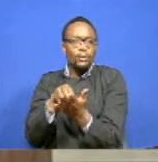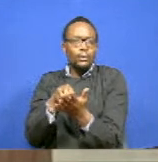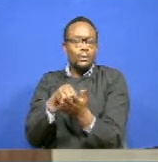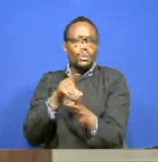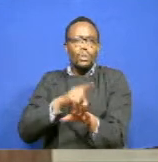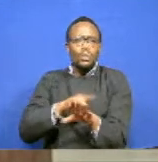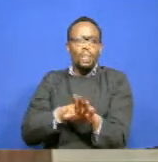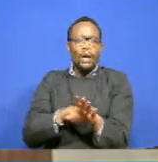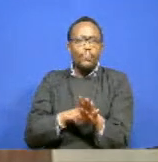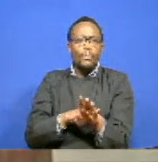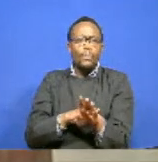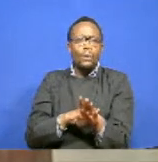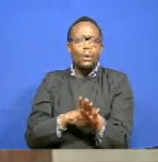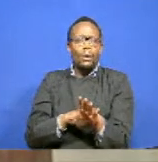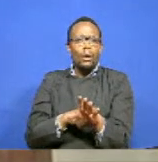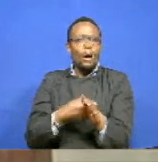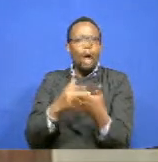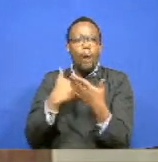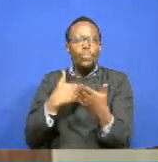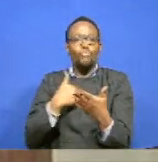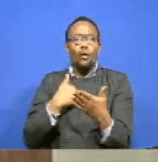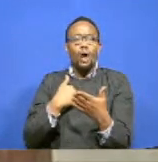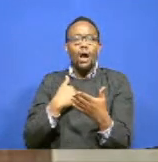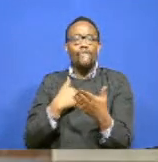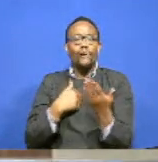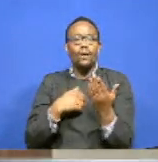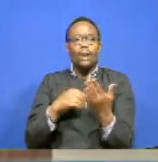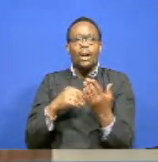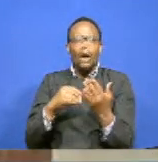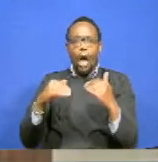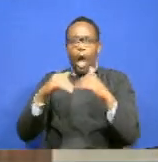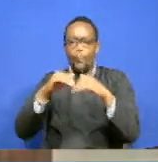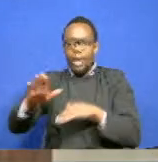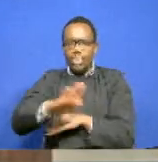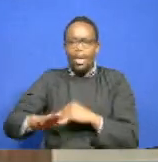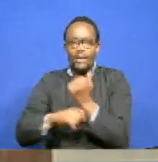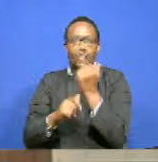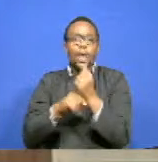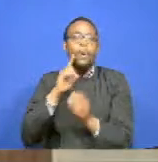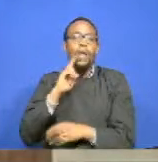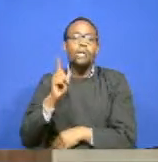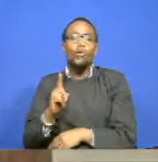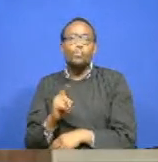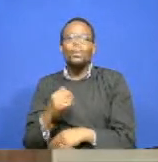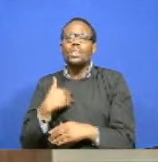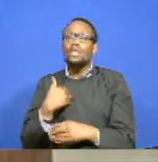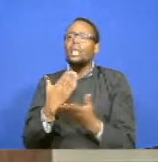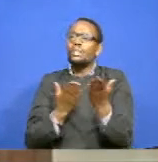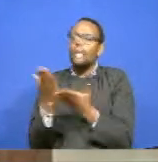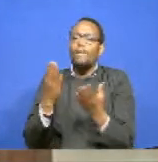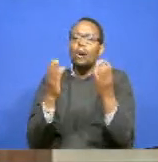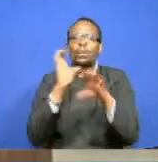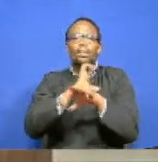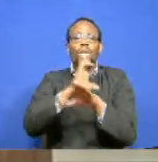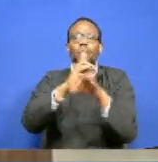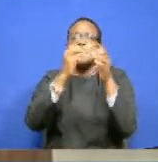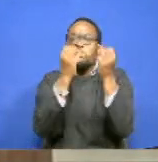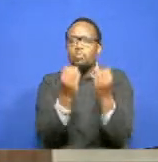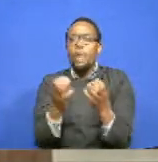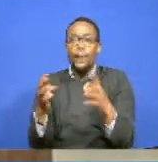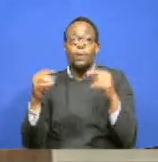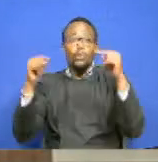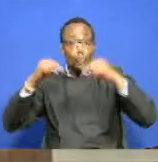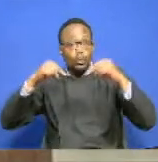of Nairobi before the creation of All Saints Cathedral. He has served in many parishes.